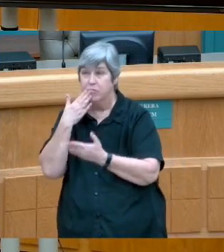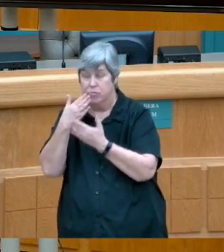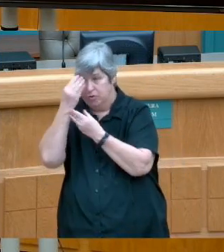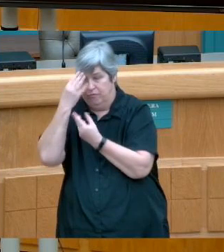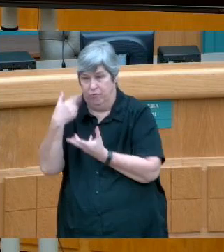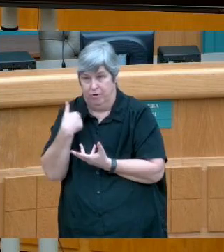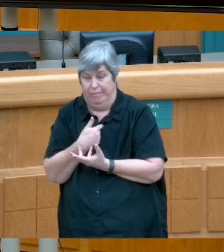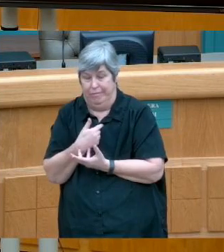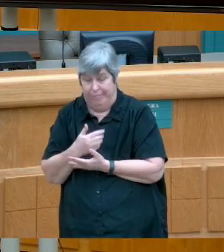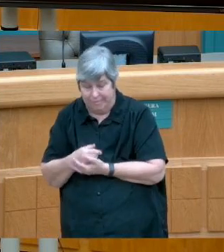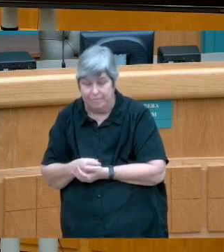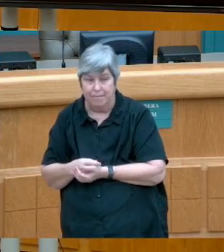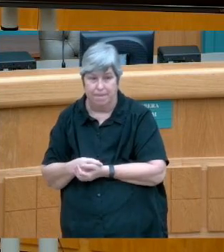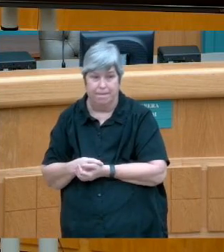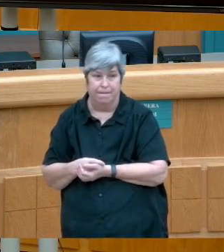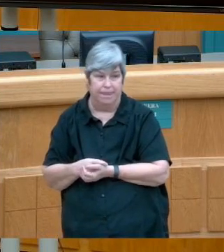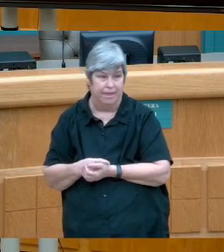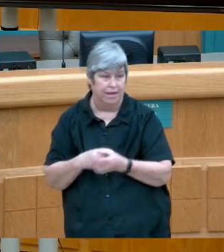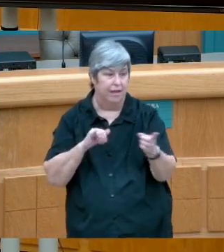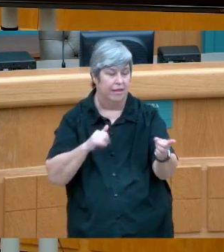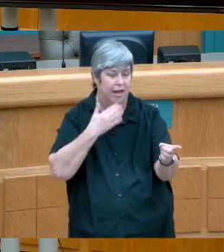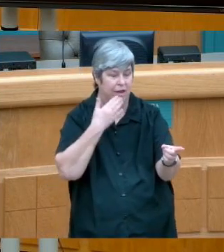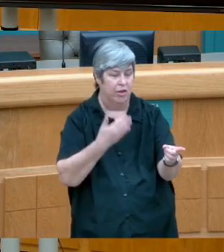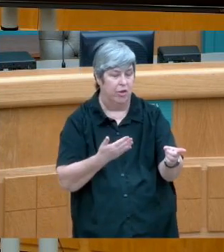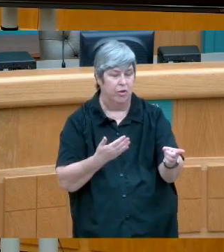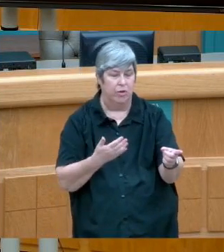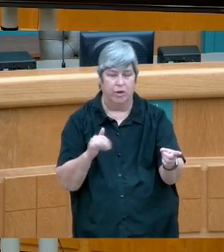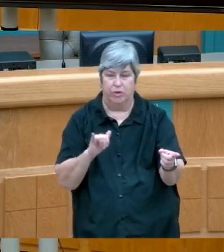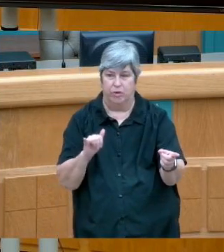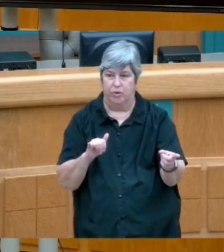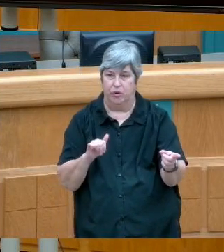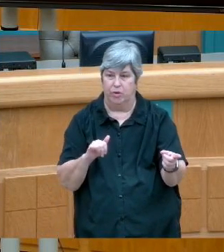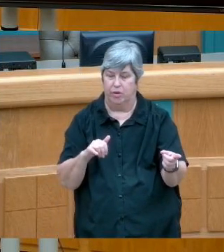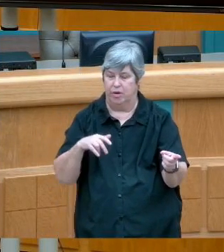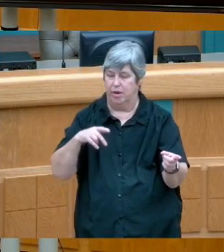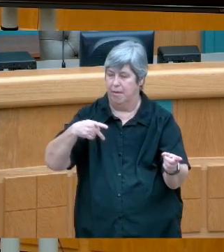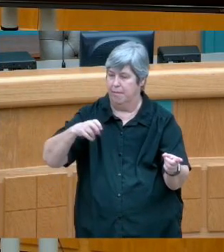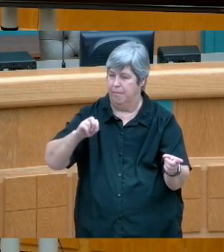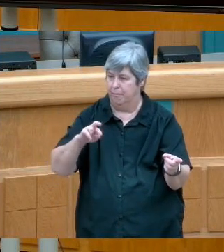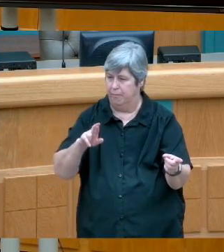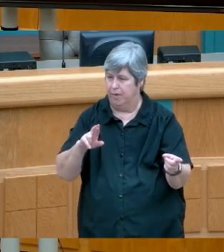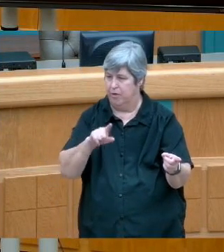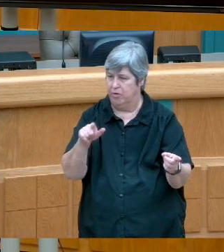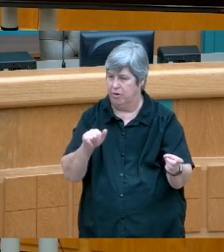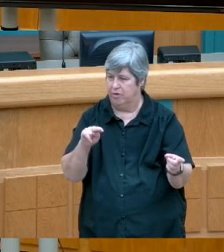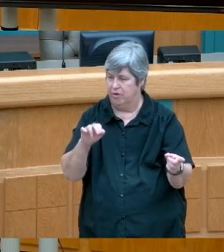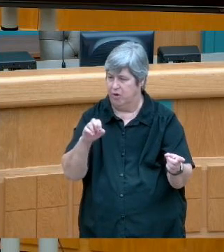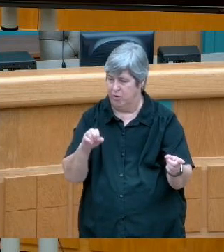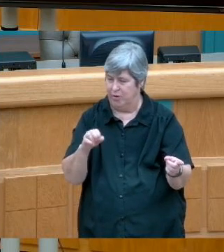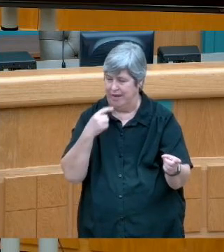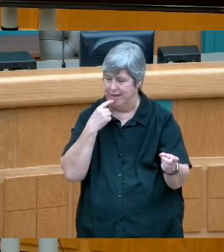news for us. Dr. Bird, that's a good slide. So that's per 100,000, right?